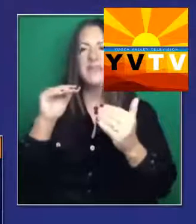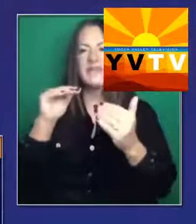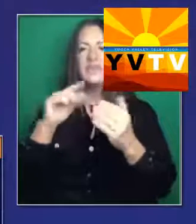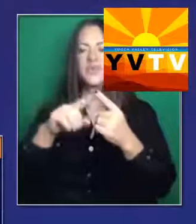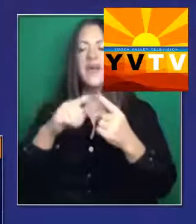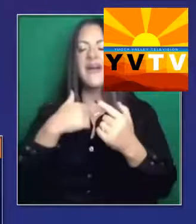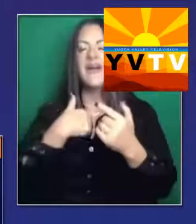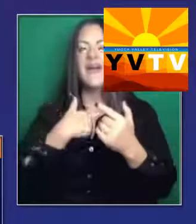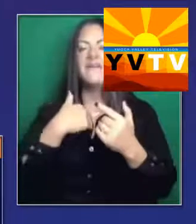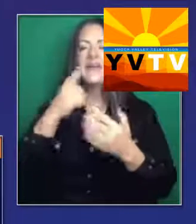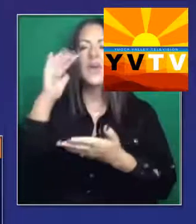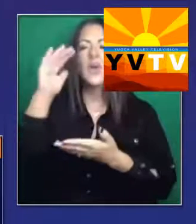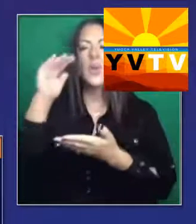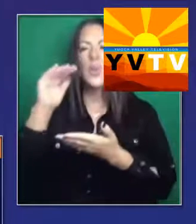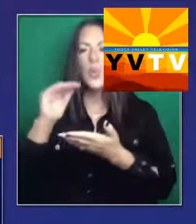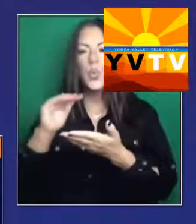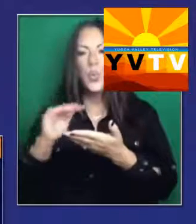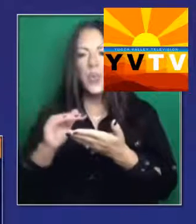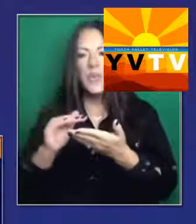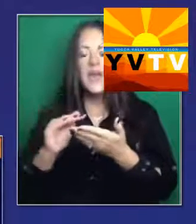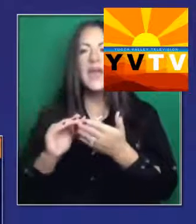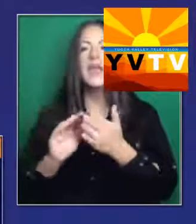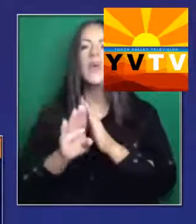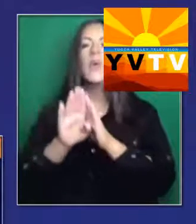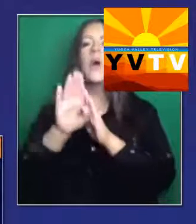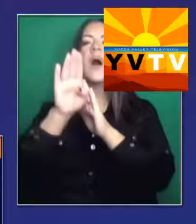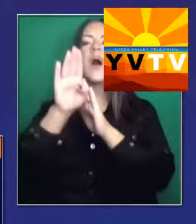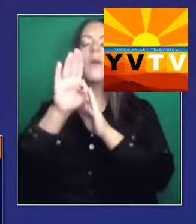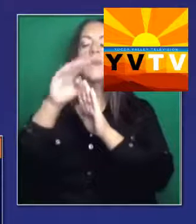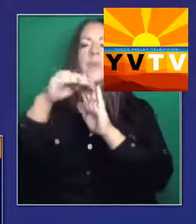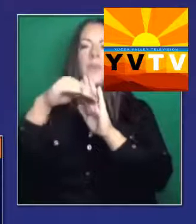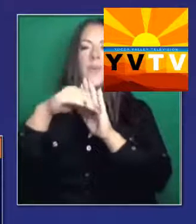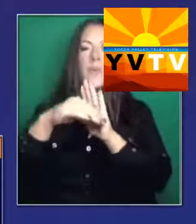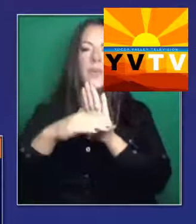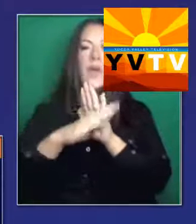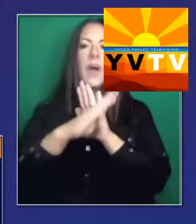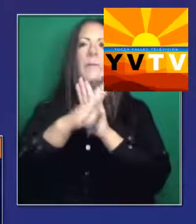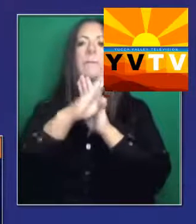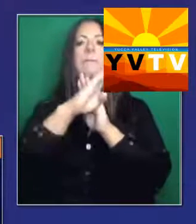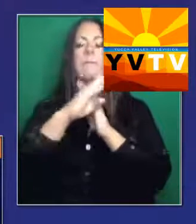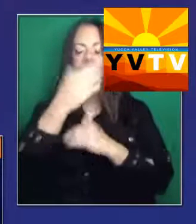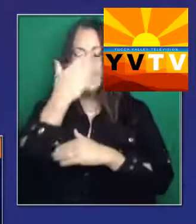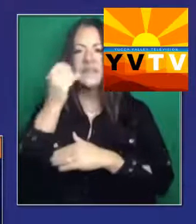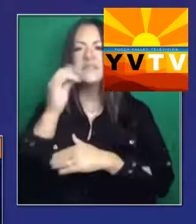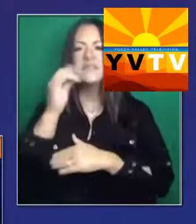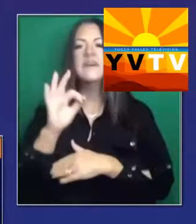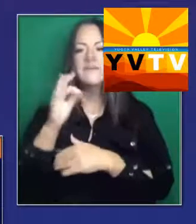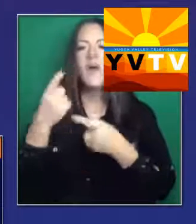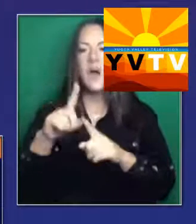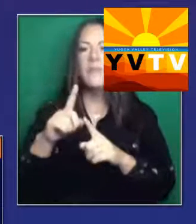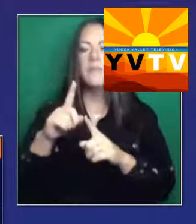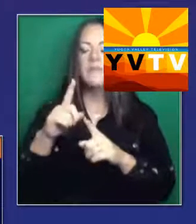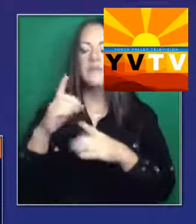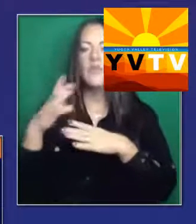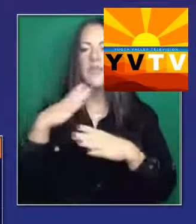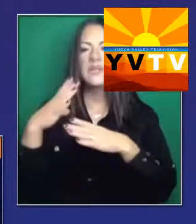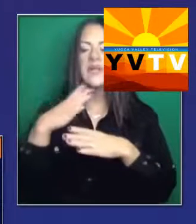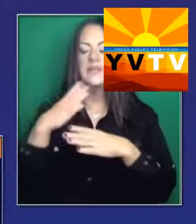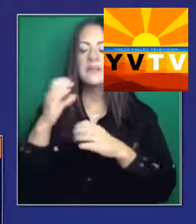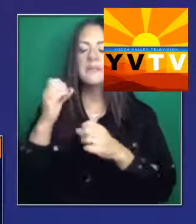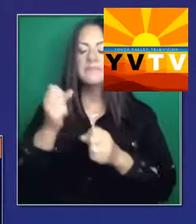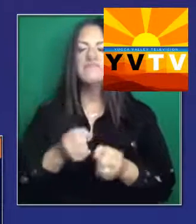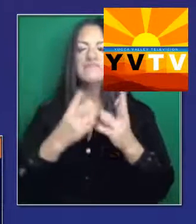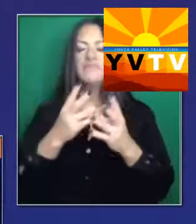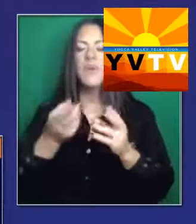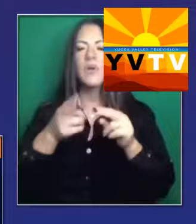a surge on top of the surge coming from case rates and ultimately hospitalizations and ICUs associated with